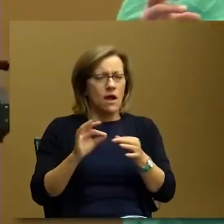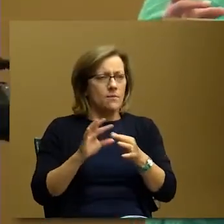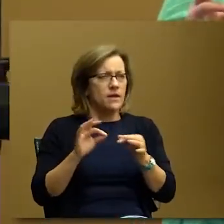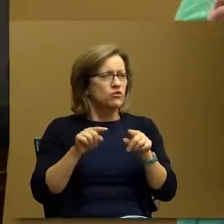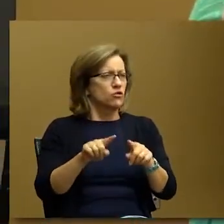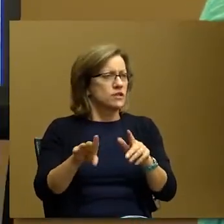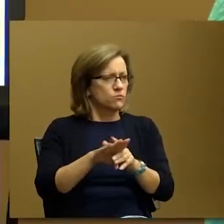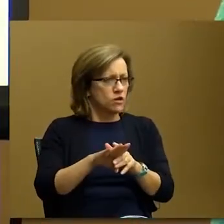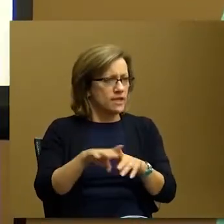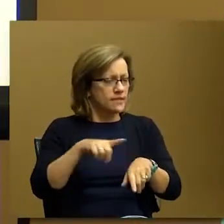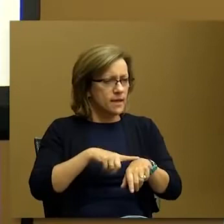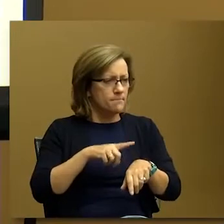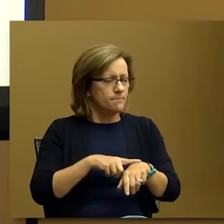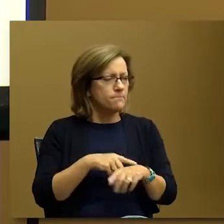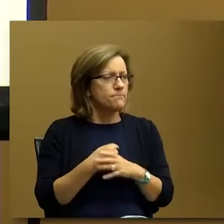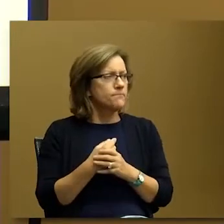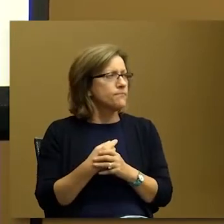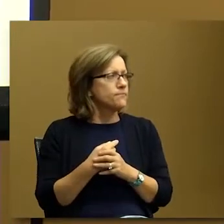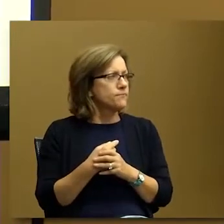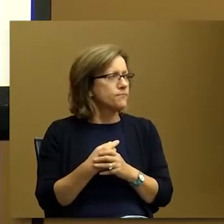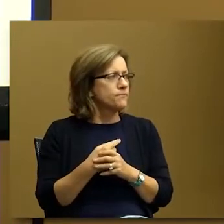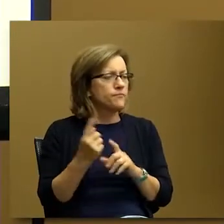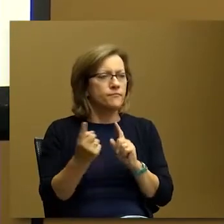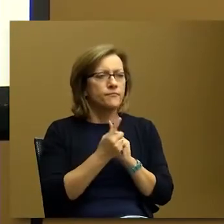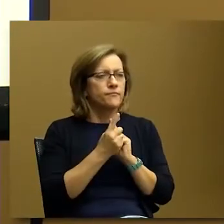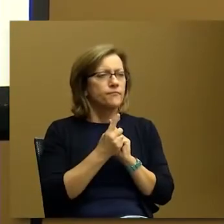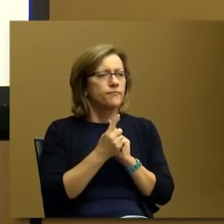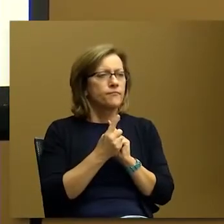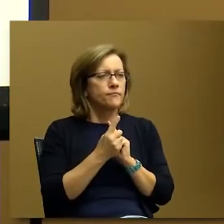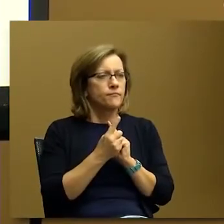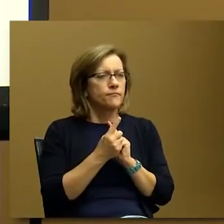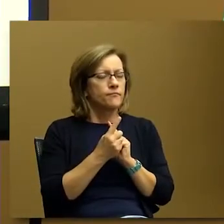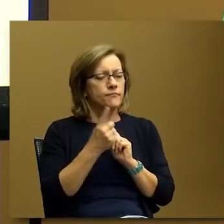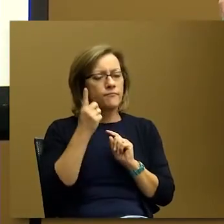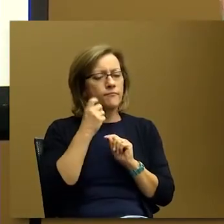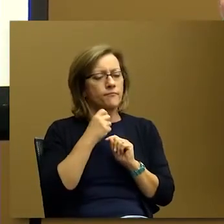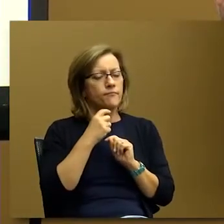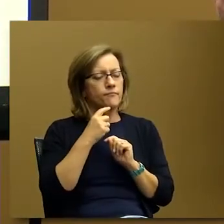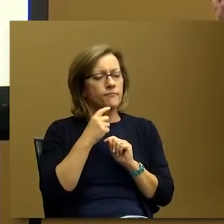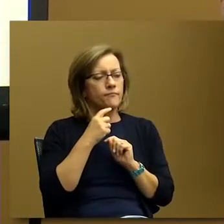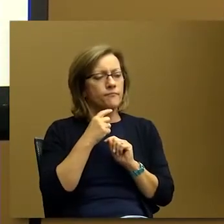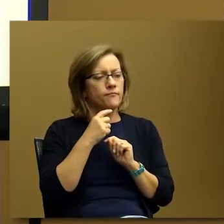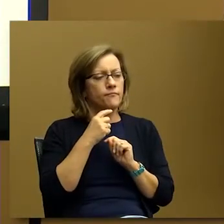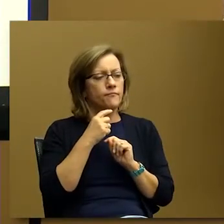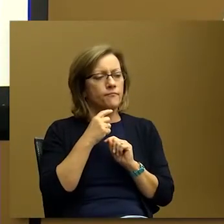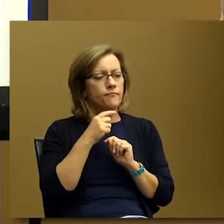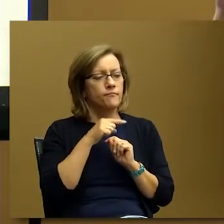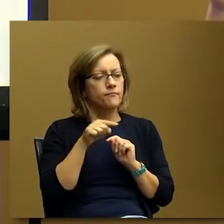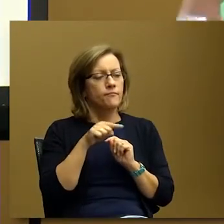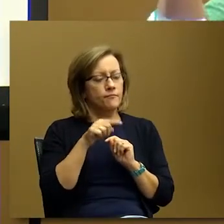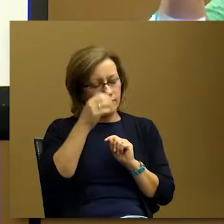break, and somebody asked about deaf kids who come.